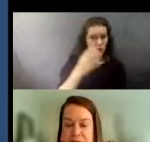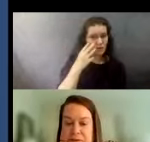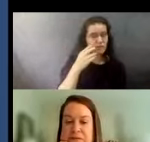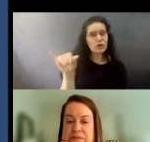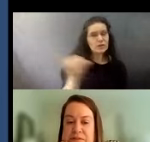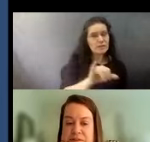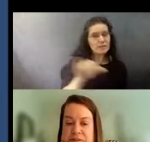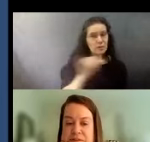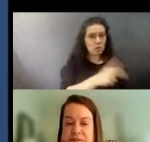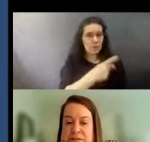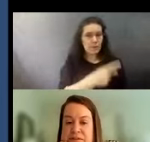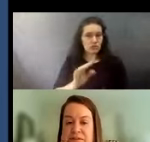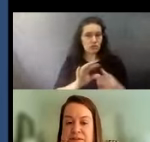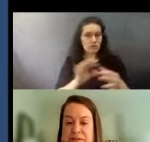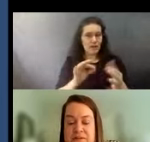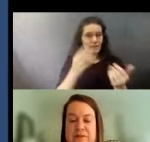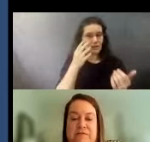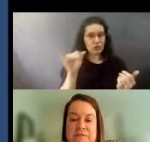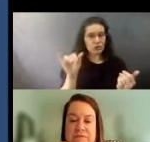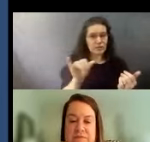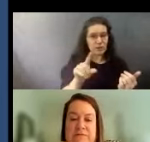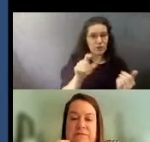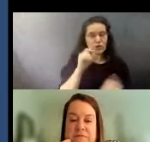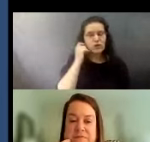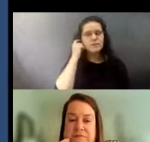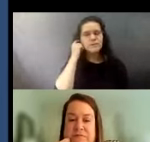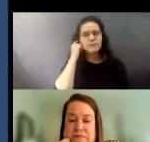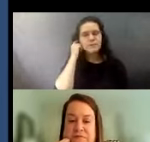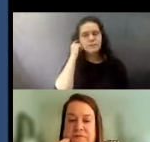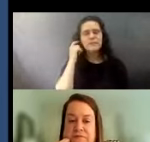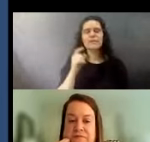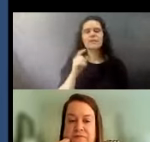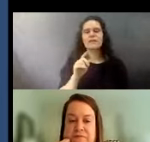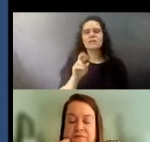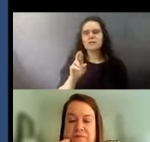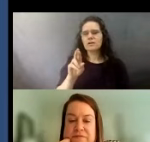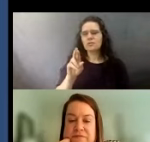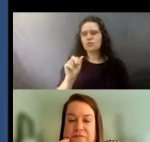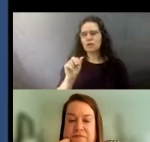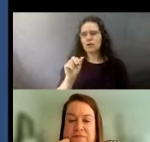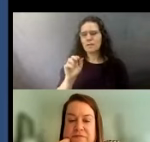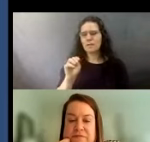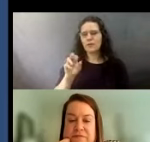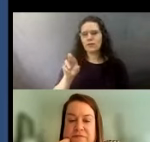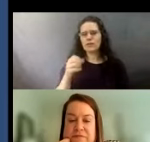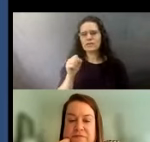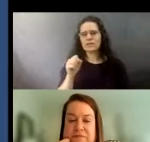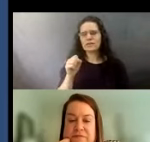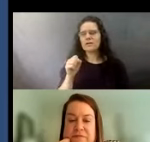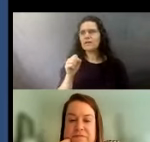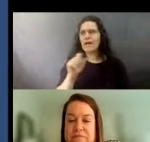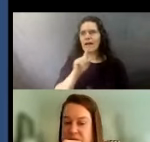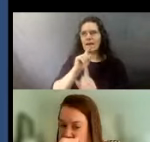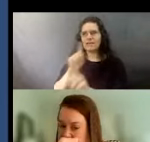you? Well, just to follow on Rachel's point, it's really confusing what's going on,